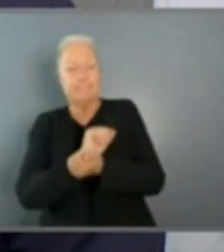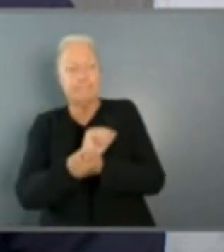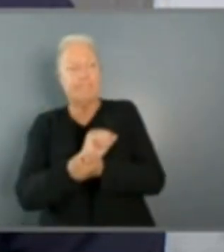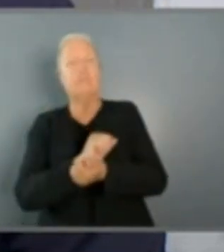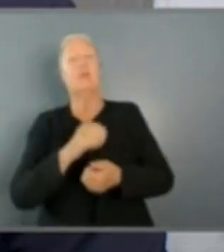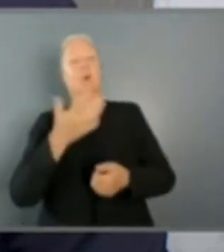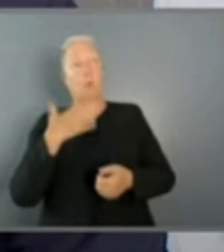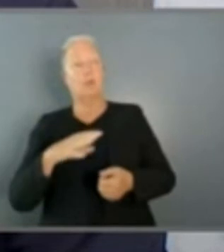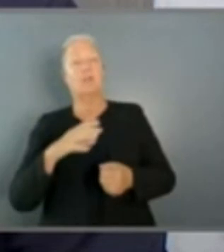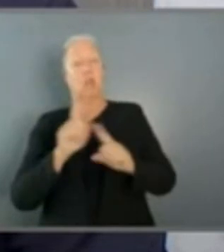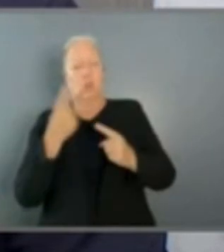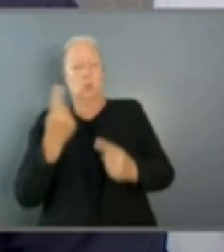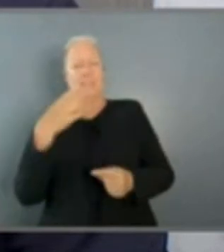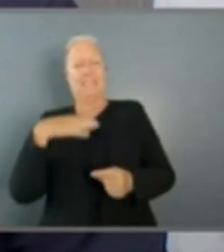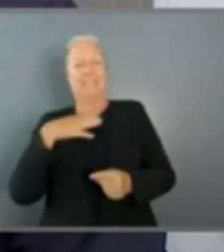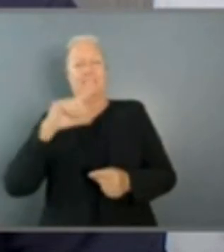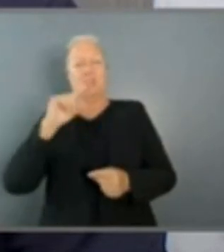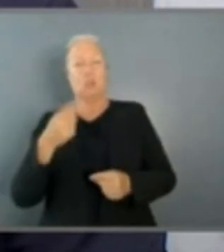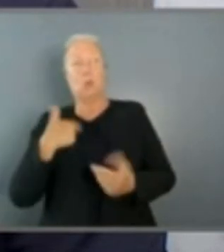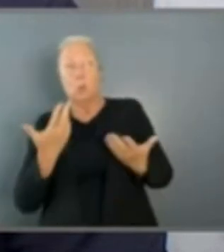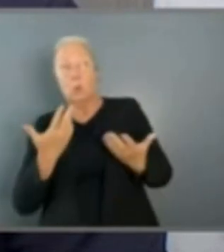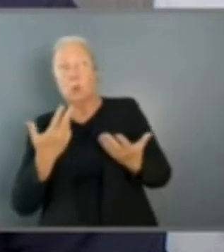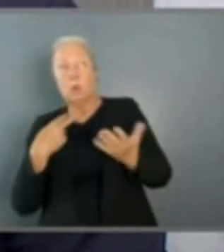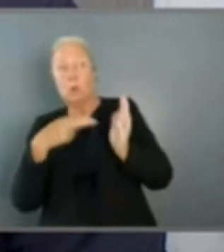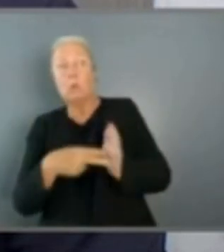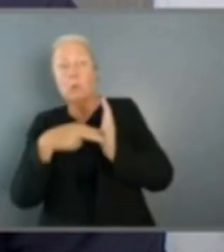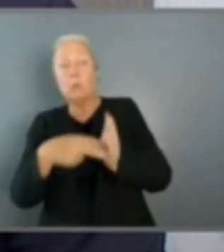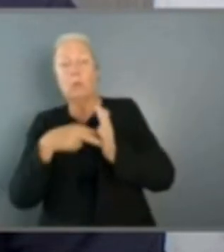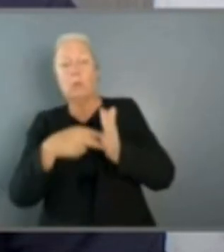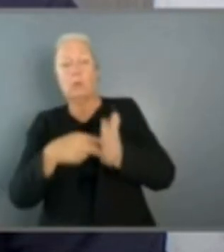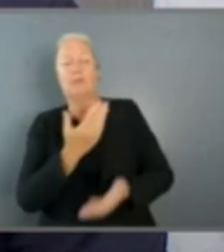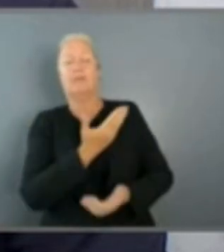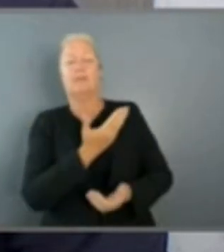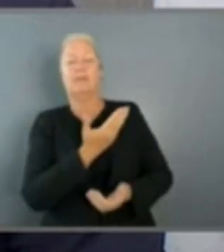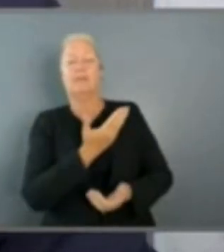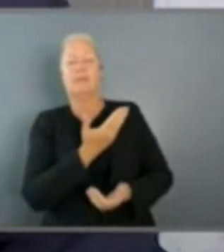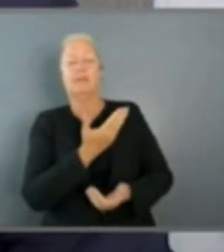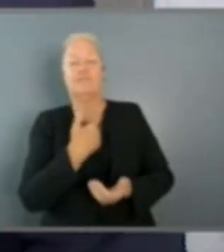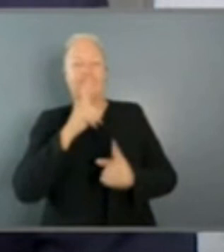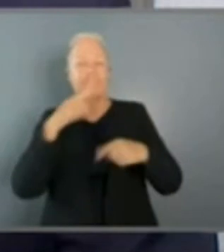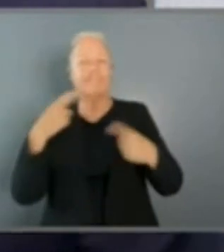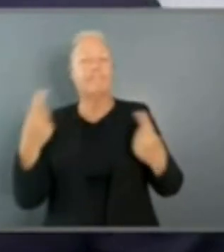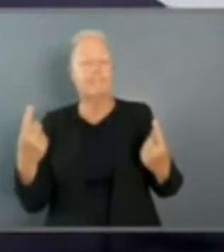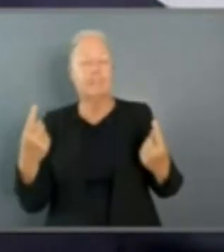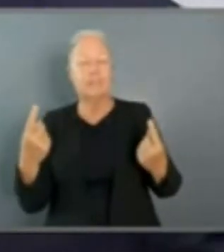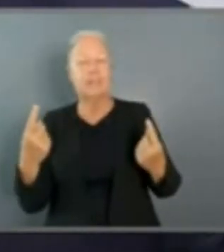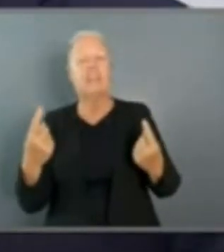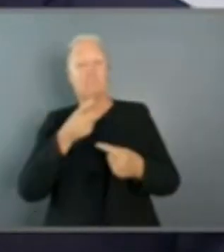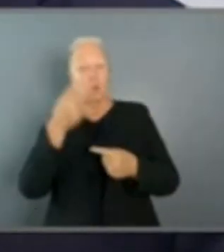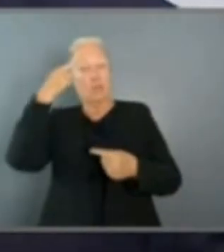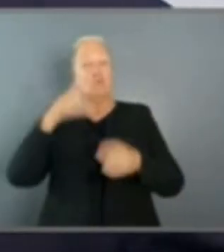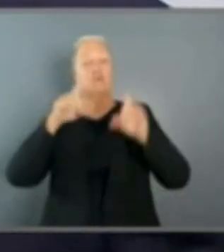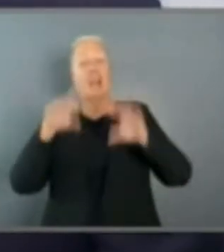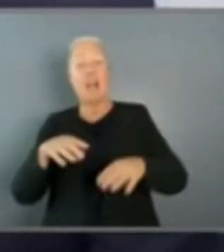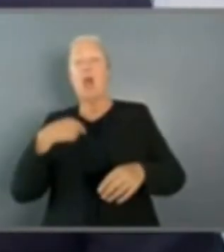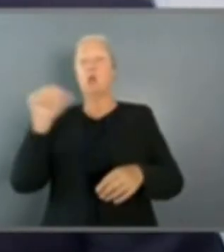we're putting that forward. And on the question of diverting from Australian supplies, well, those supplies obviously wouldn't be, but we have already, as